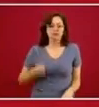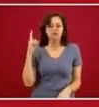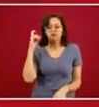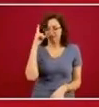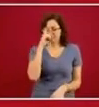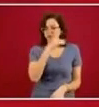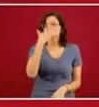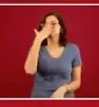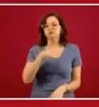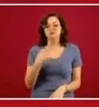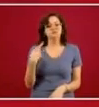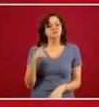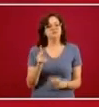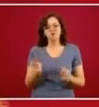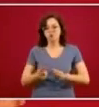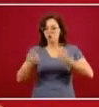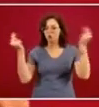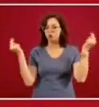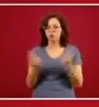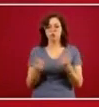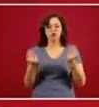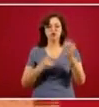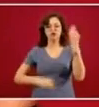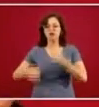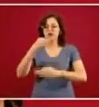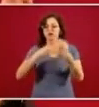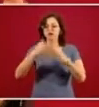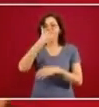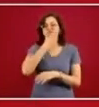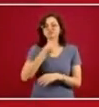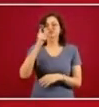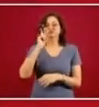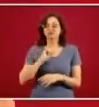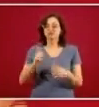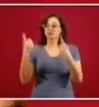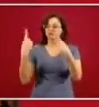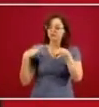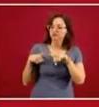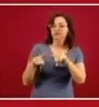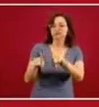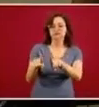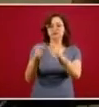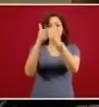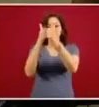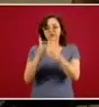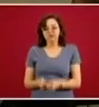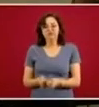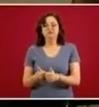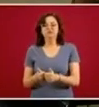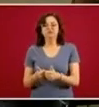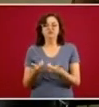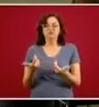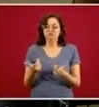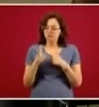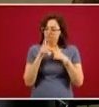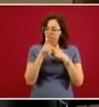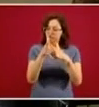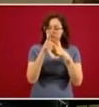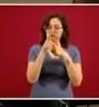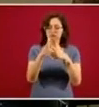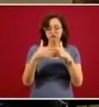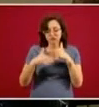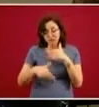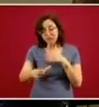public sector, and the social sector, all of you, we know this is a very big sacrifice. But if we all